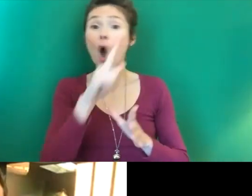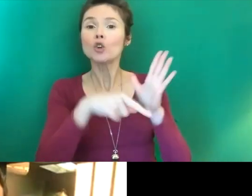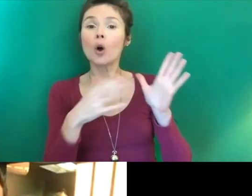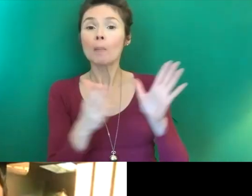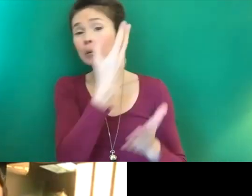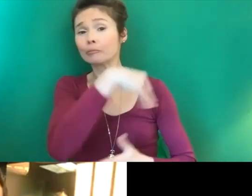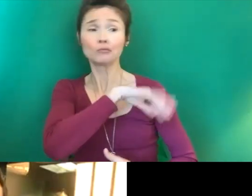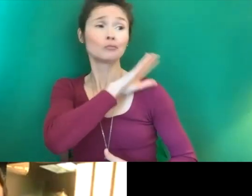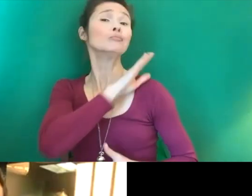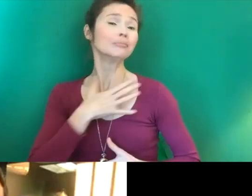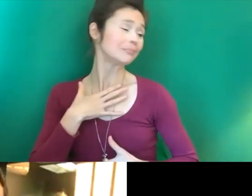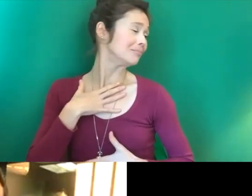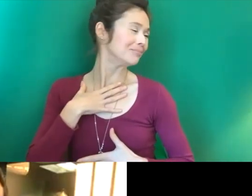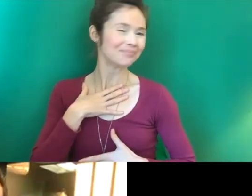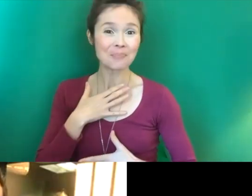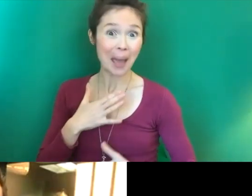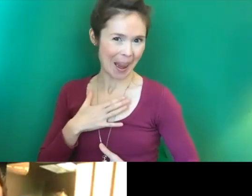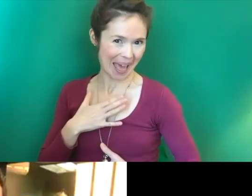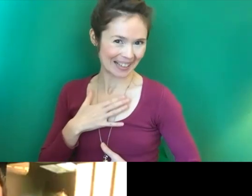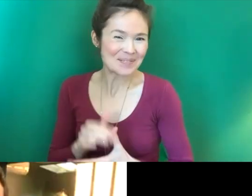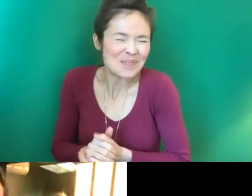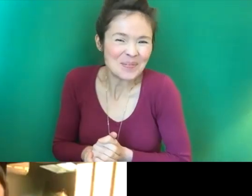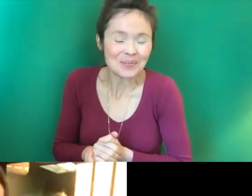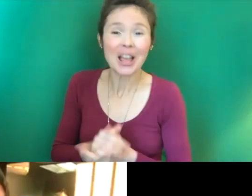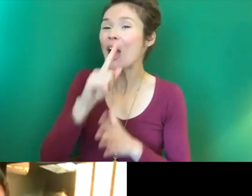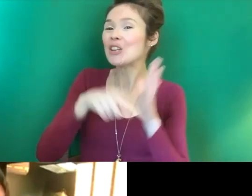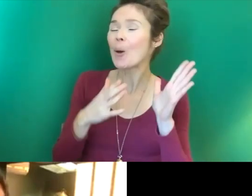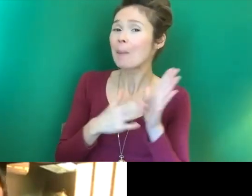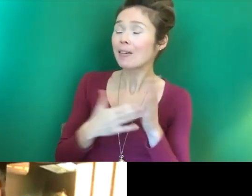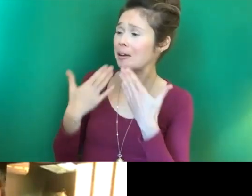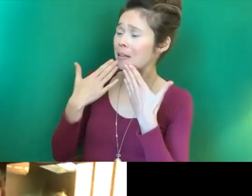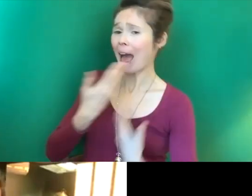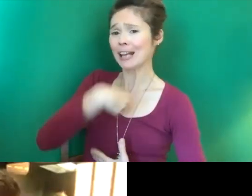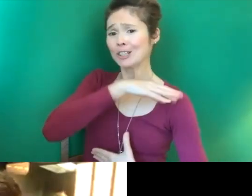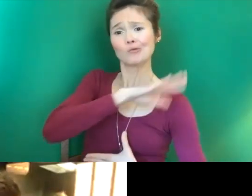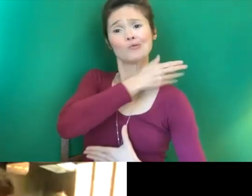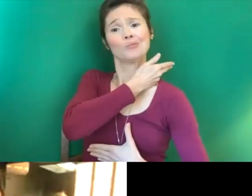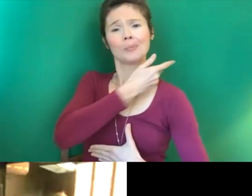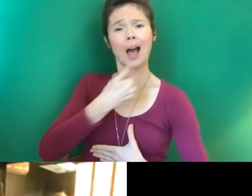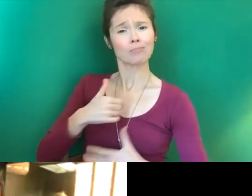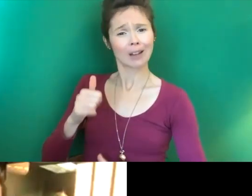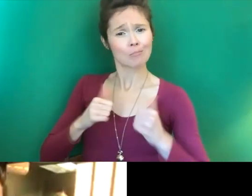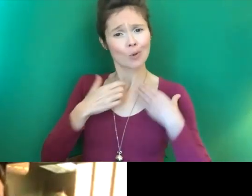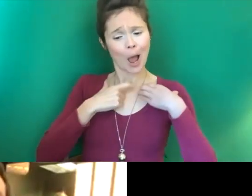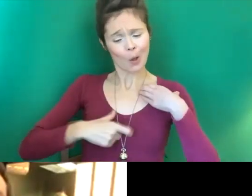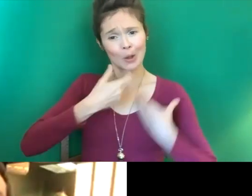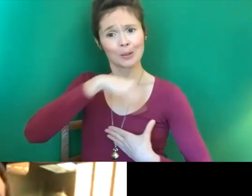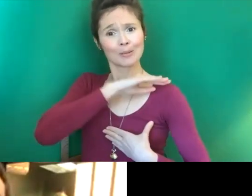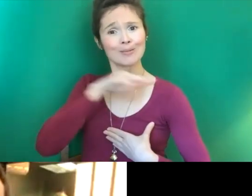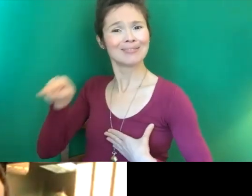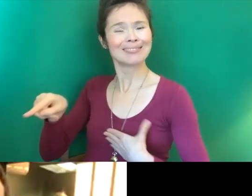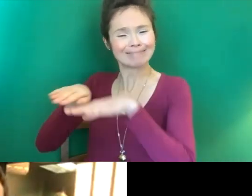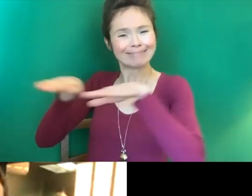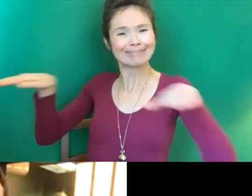look, which is great. We like that, John. Thank you. Yeah, I was very proud of this. My boys bought it for me.